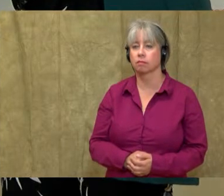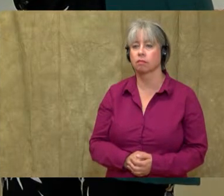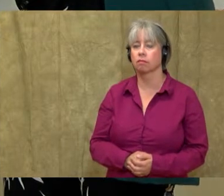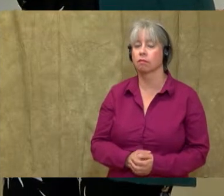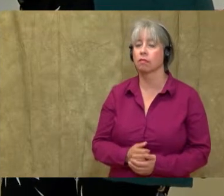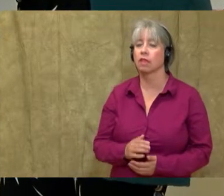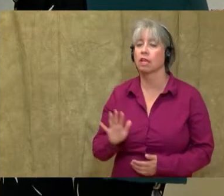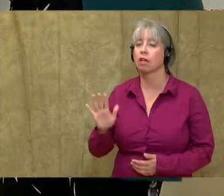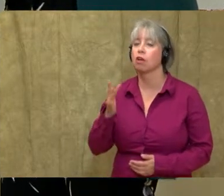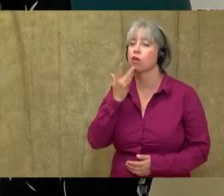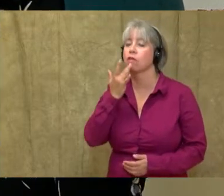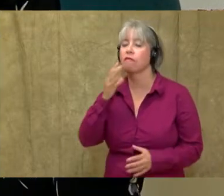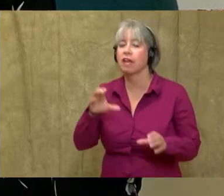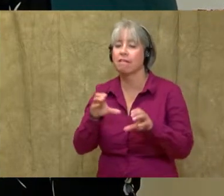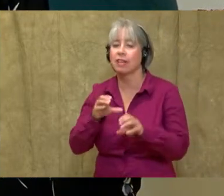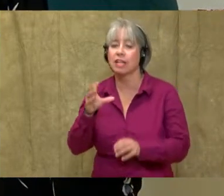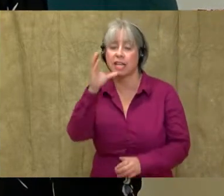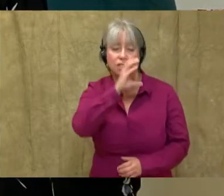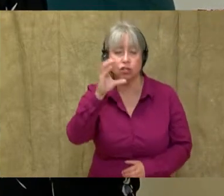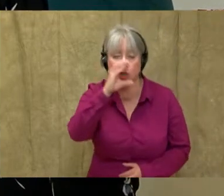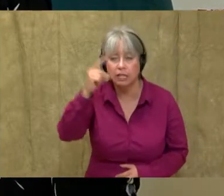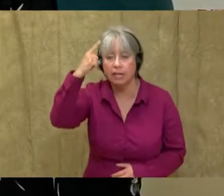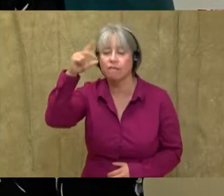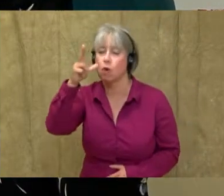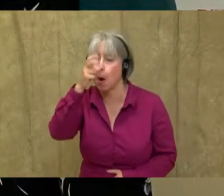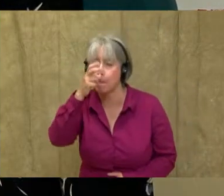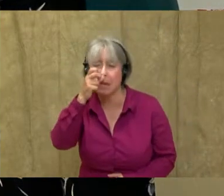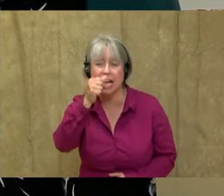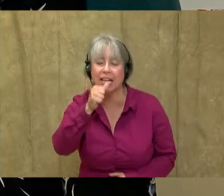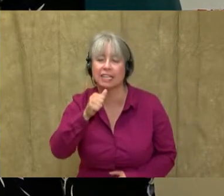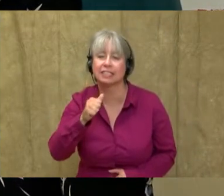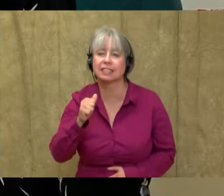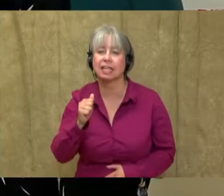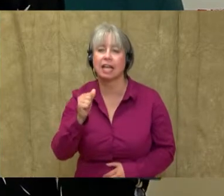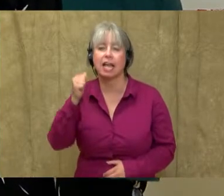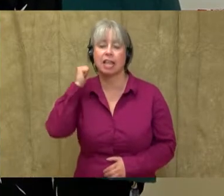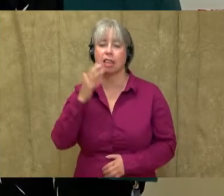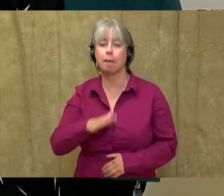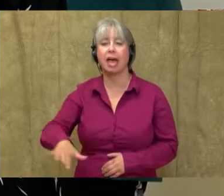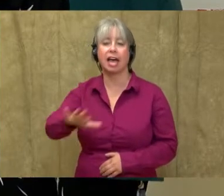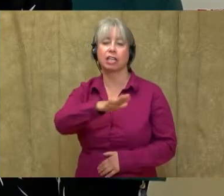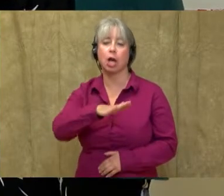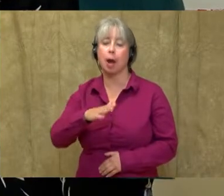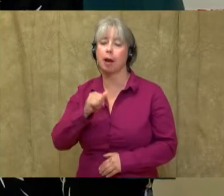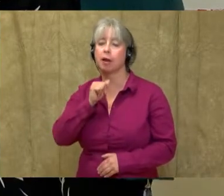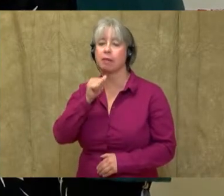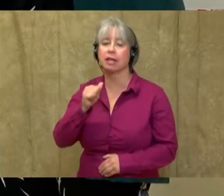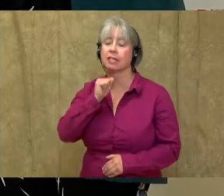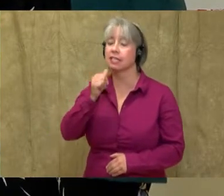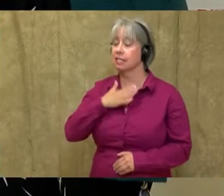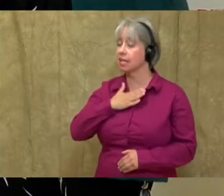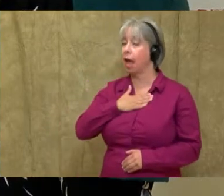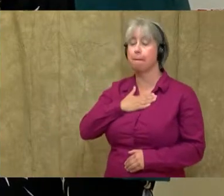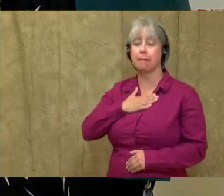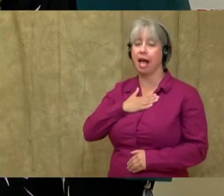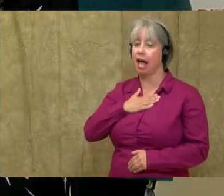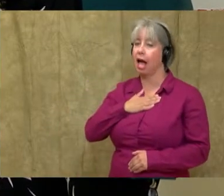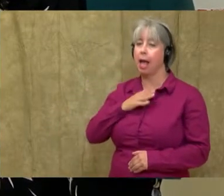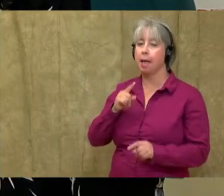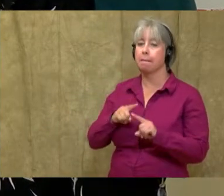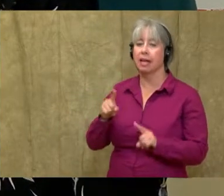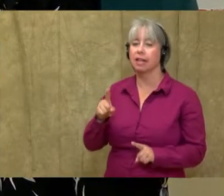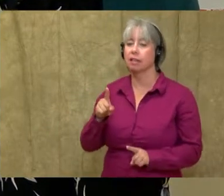Her favorite activity is finding bugs in the backyard. Now, that wouldn't be my favorite activity, but if Ellis likes it, then I love it. So can you